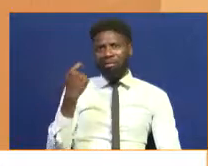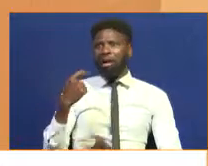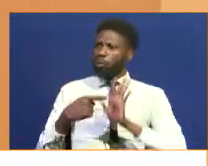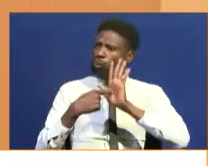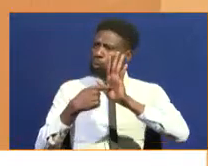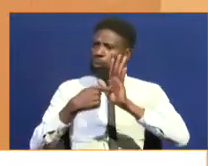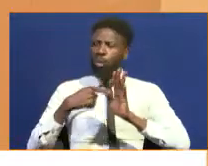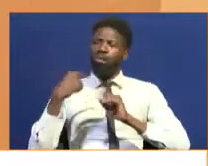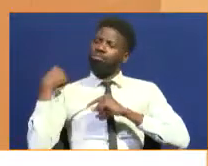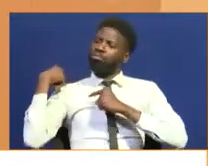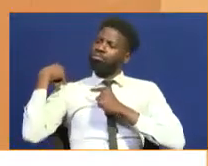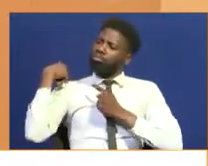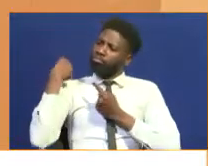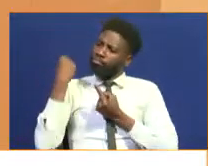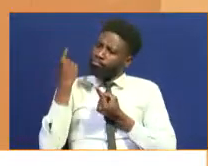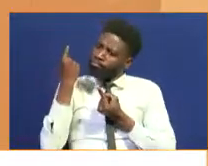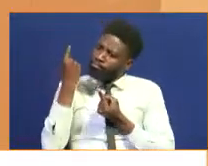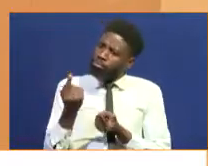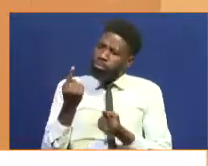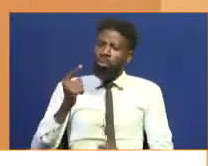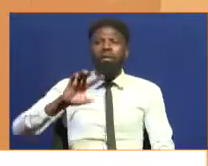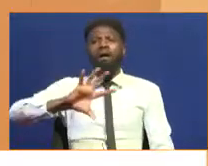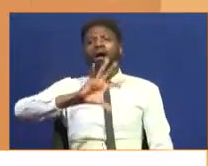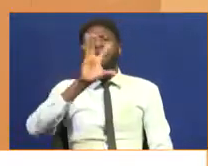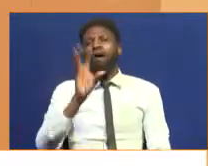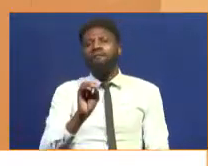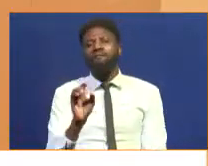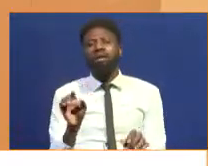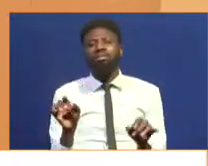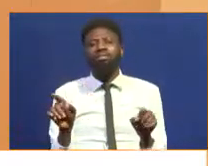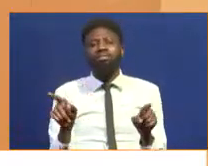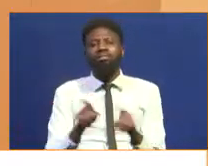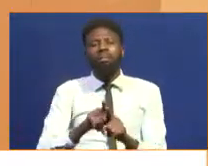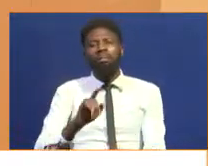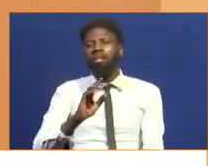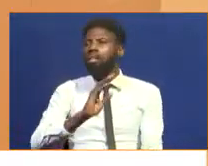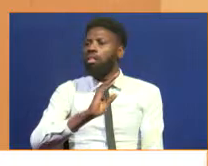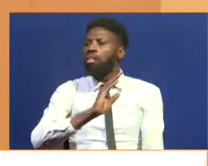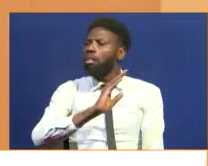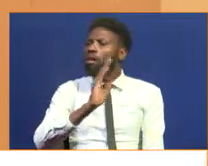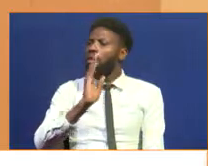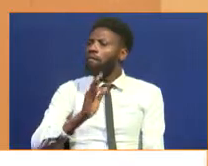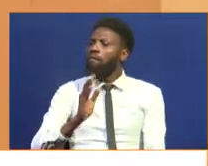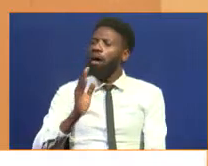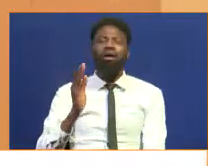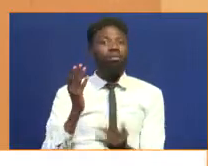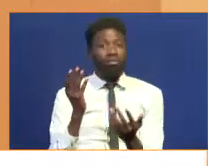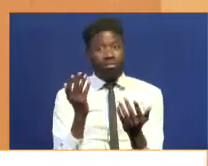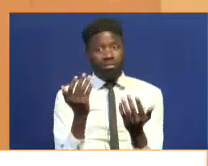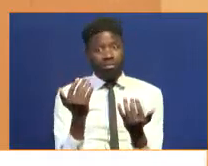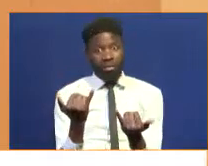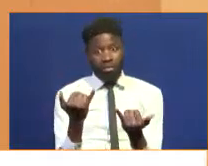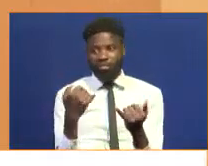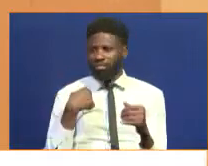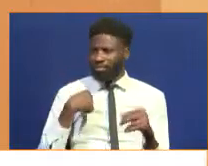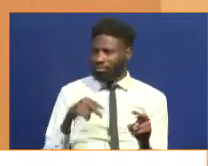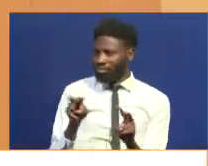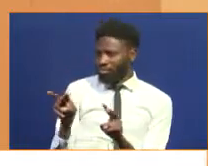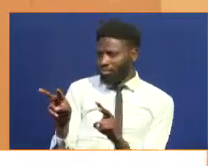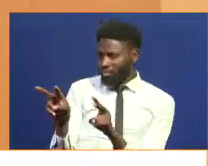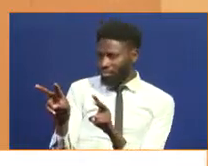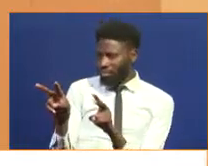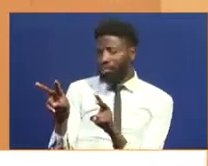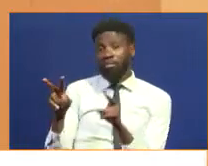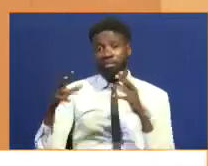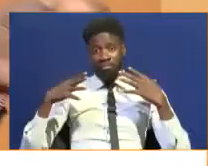Africa. Kenya has set the pace. And of course, I'm sure, so many Africans are going to picking up, a few lessons